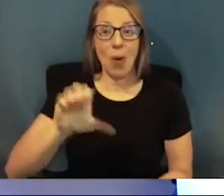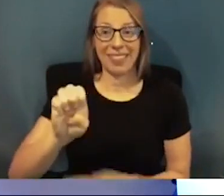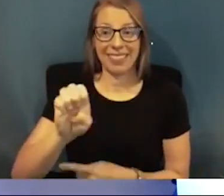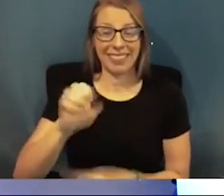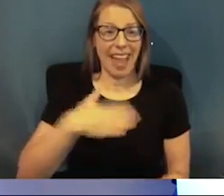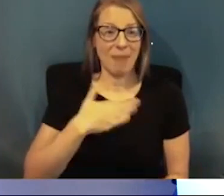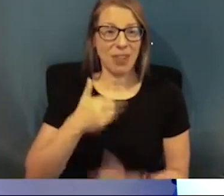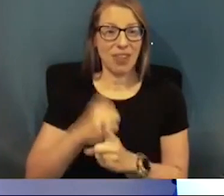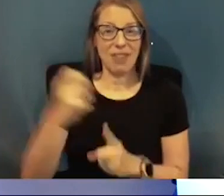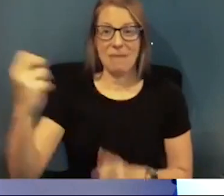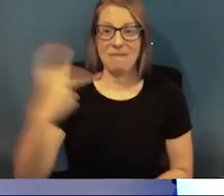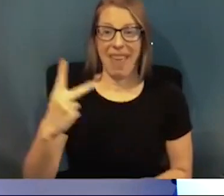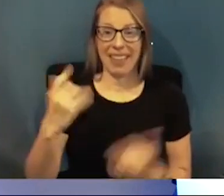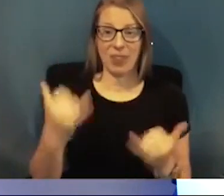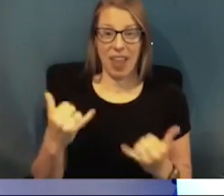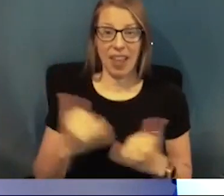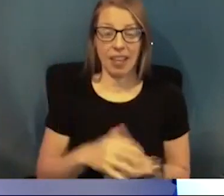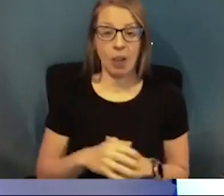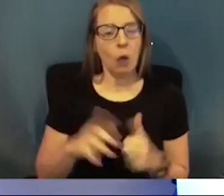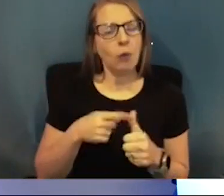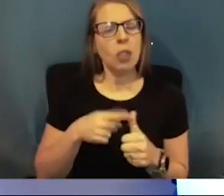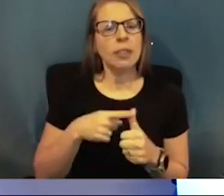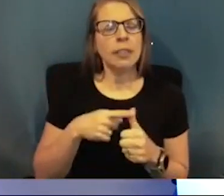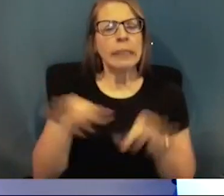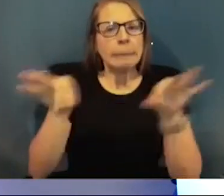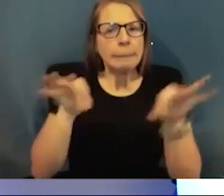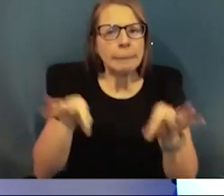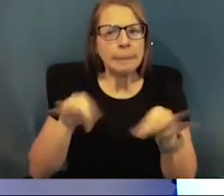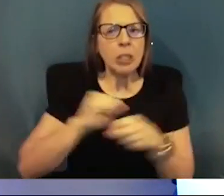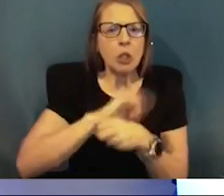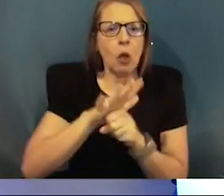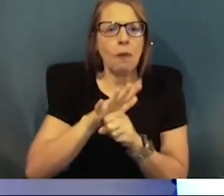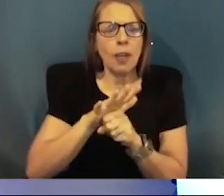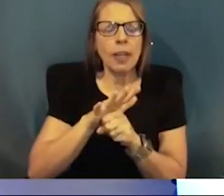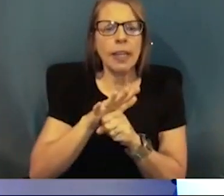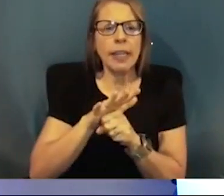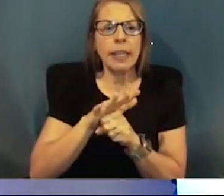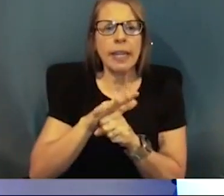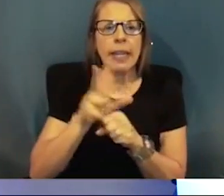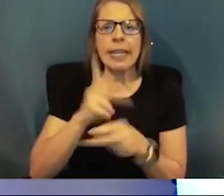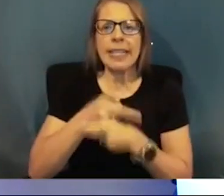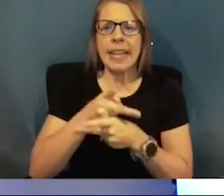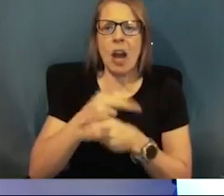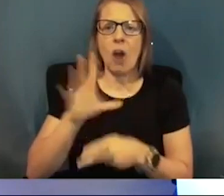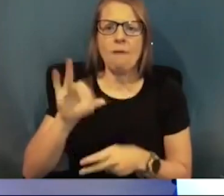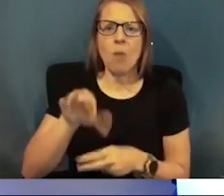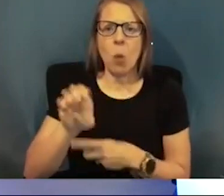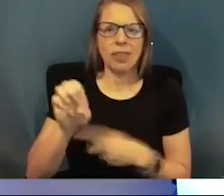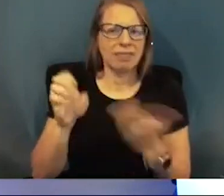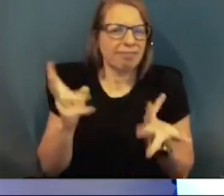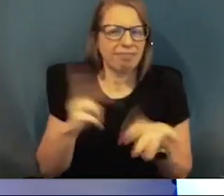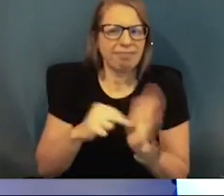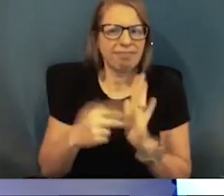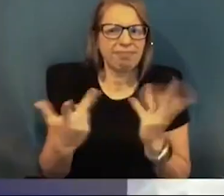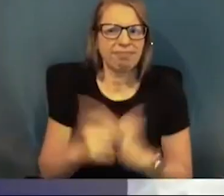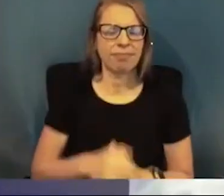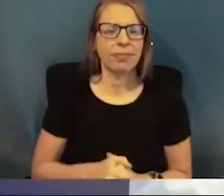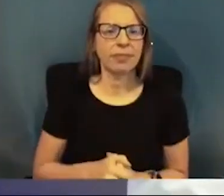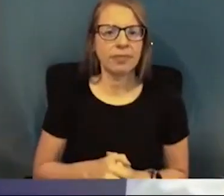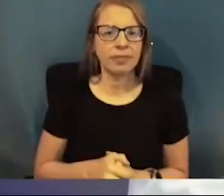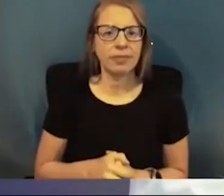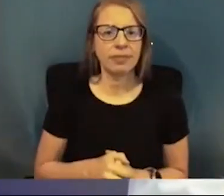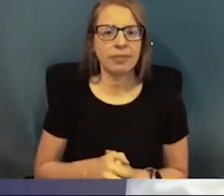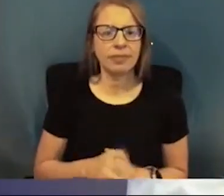Thank you. All right. So first, just tell everyone what COVID Care Force is and how did this all come together? I